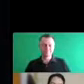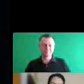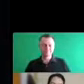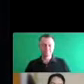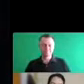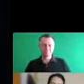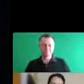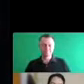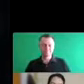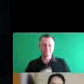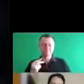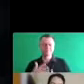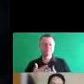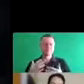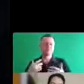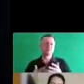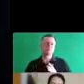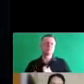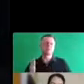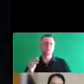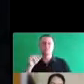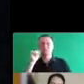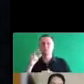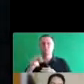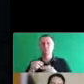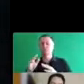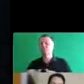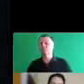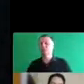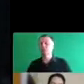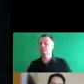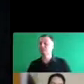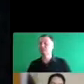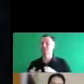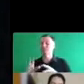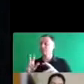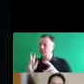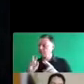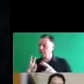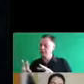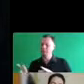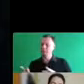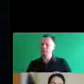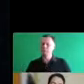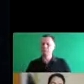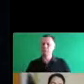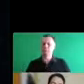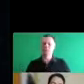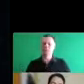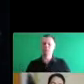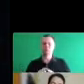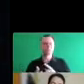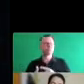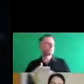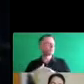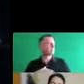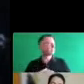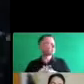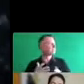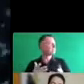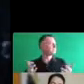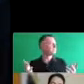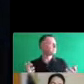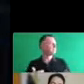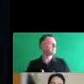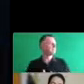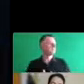when I went to the beach with my children, you know, and observed the environment, observed the, you know, black sand.